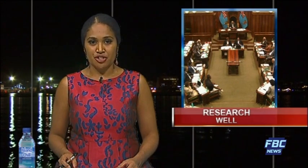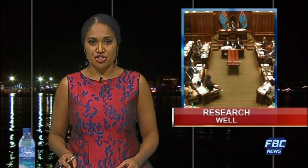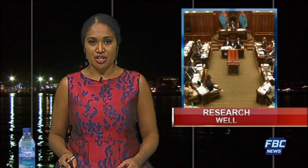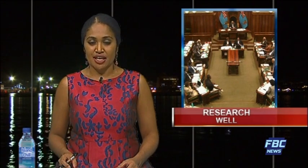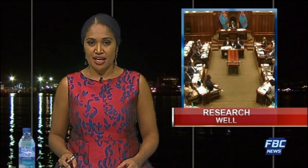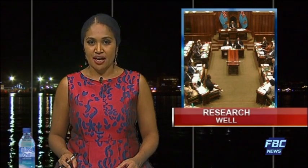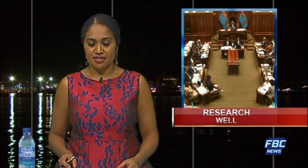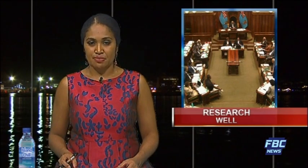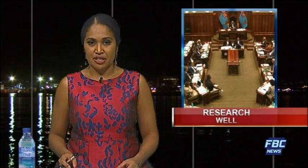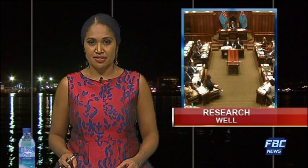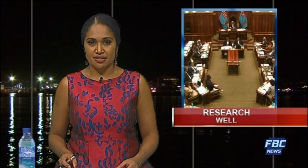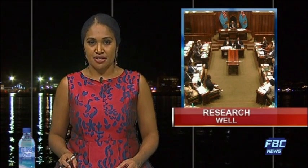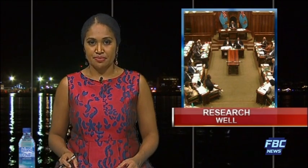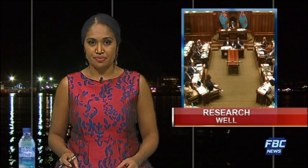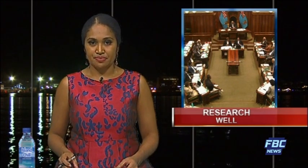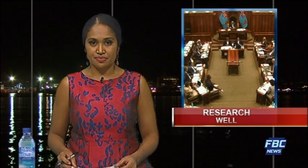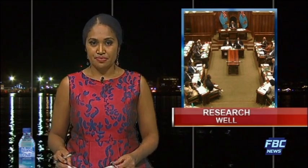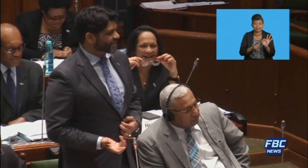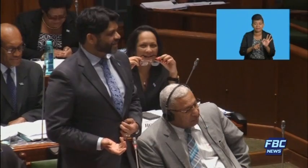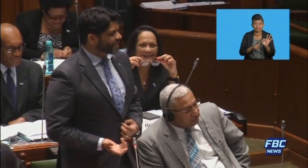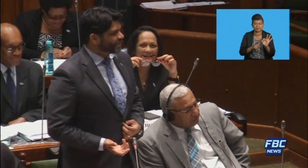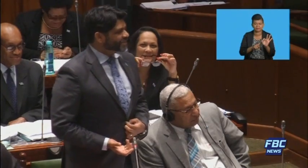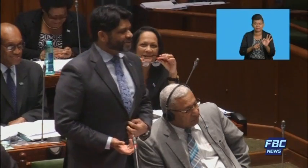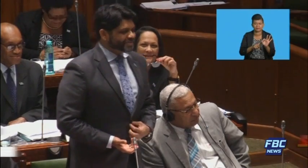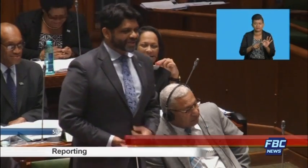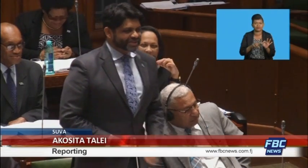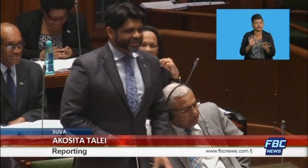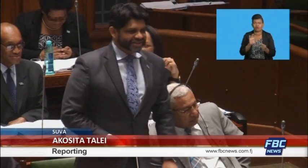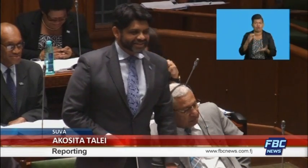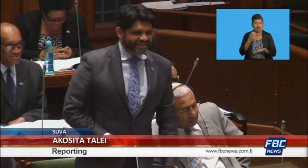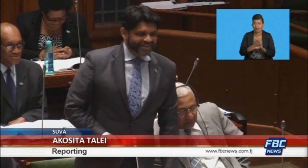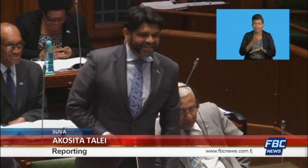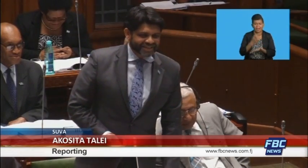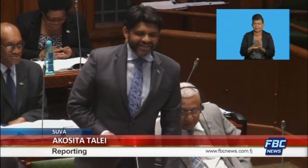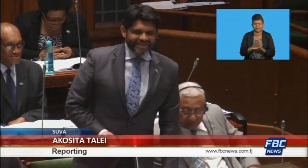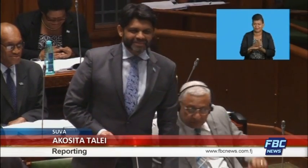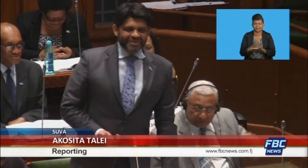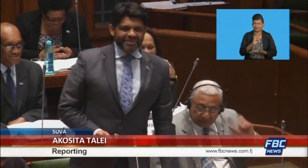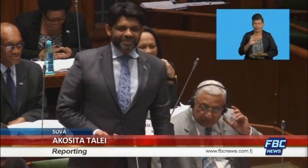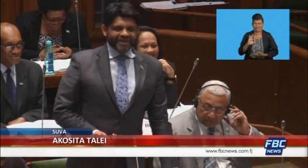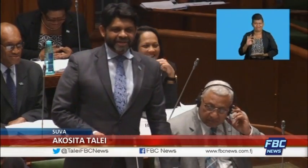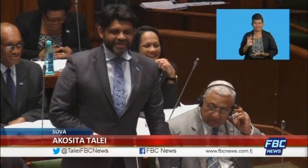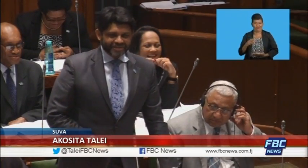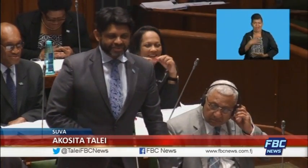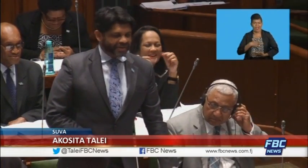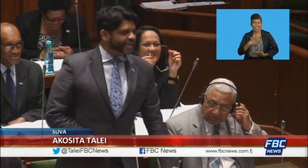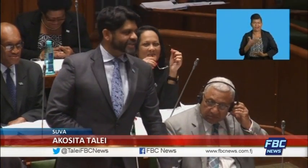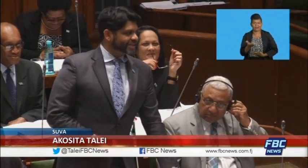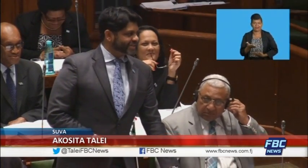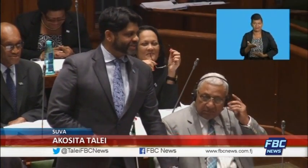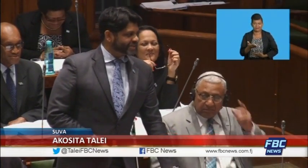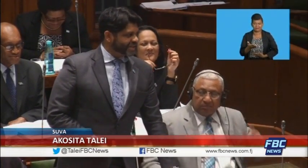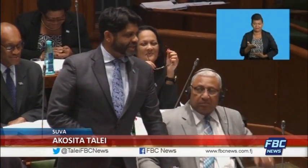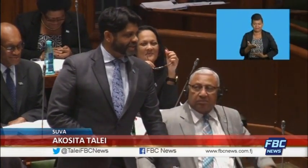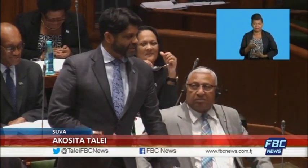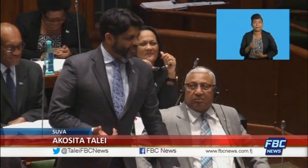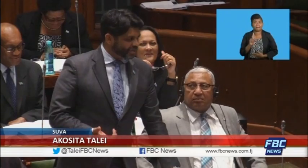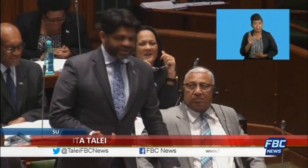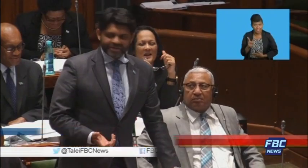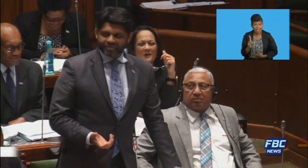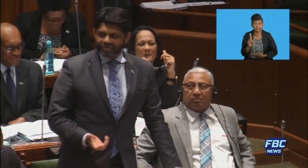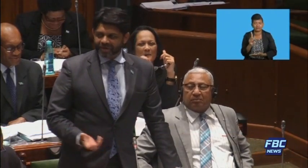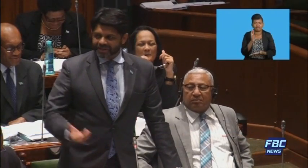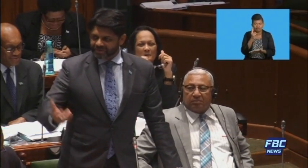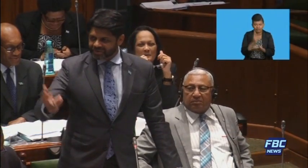to a question he asked the Minister. The Attorney General was asked to explain key criteria used in the waiver of tenders